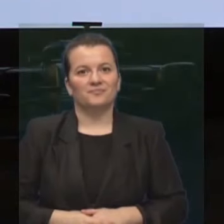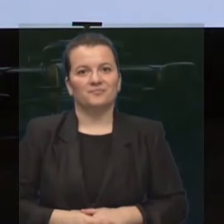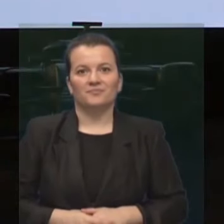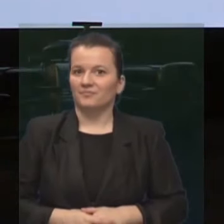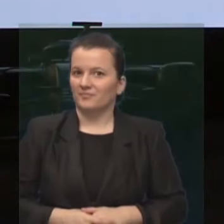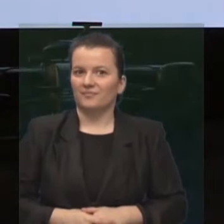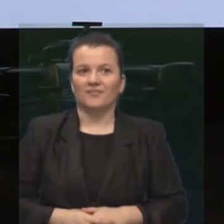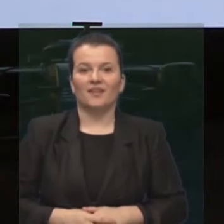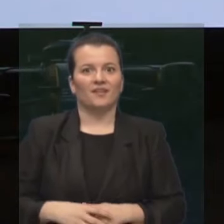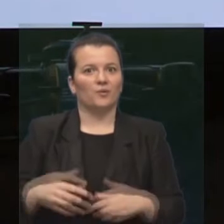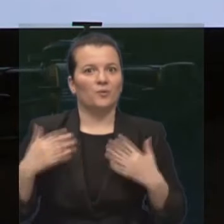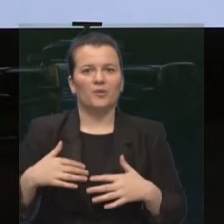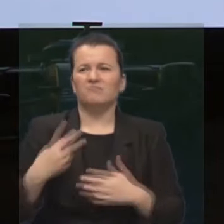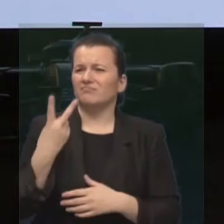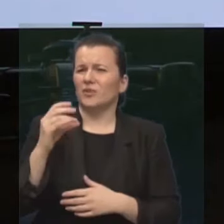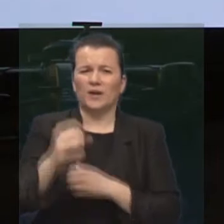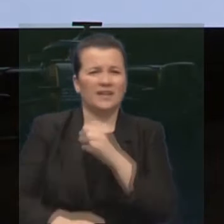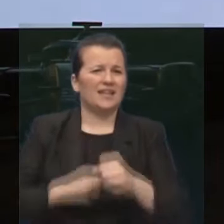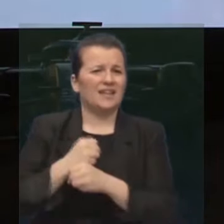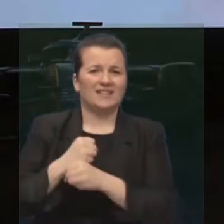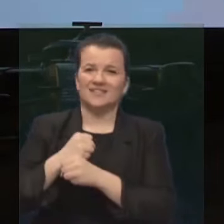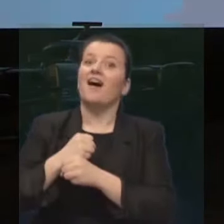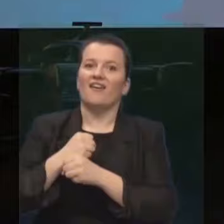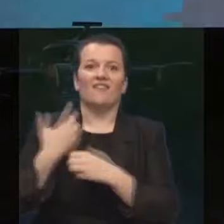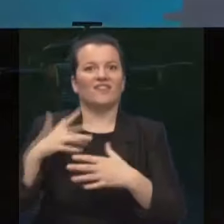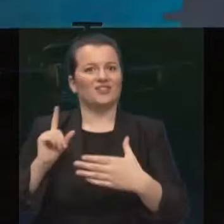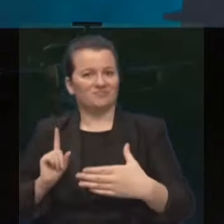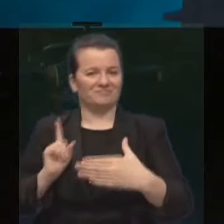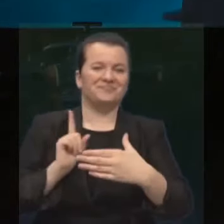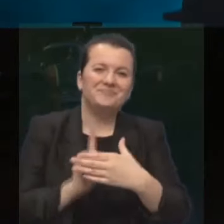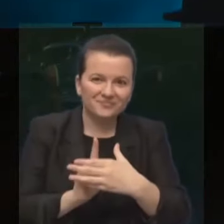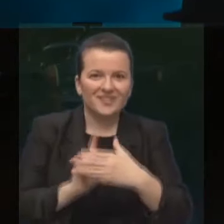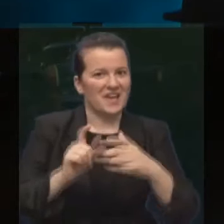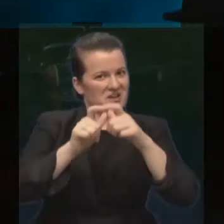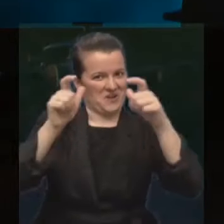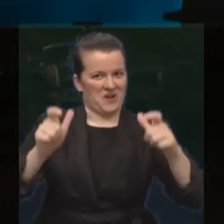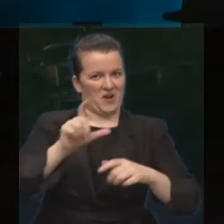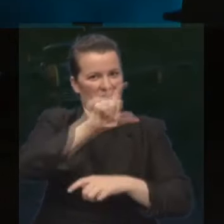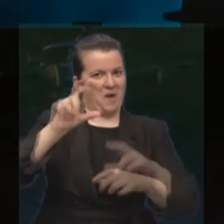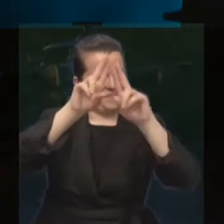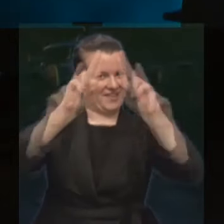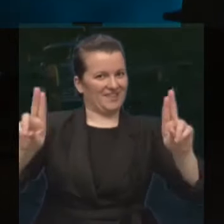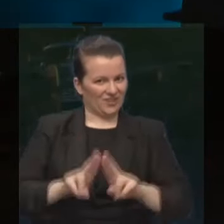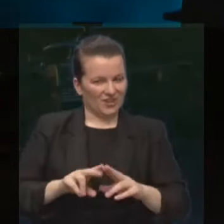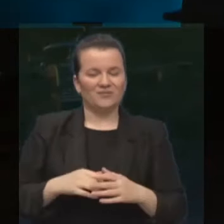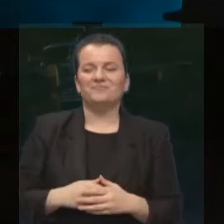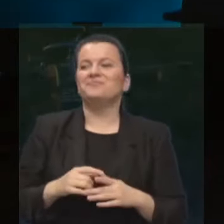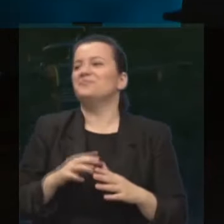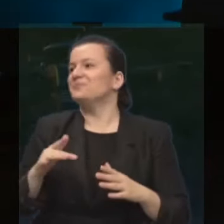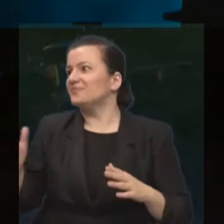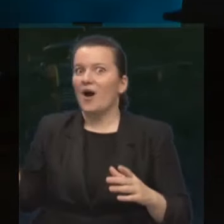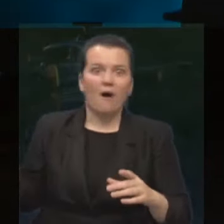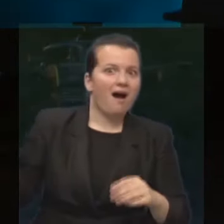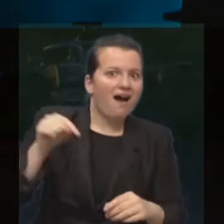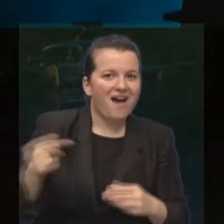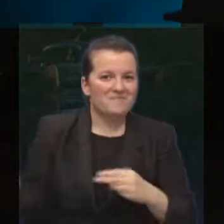after I started in this very company. I was delighted to be back with you. Of course, I would have preferred for conditions